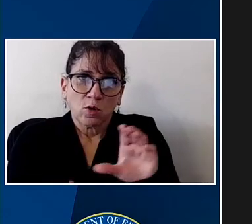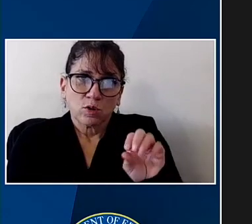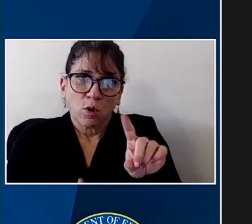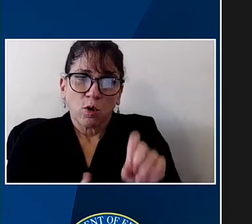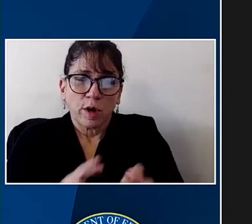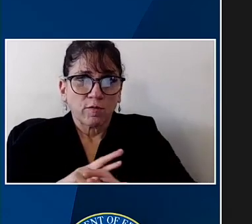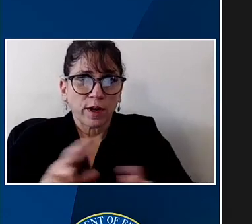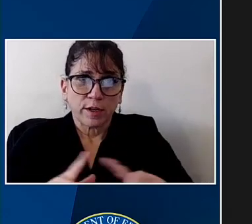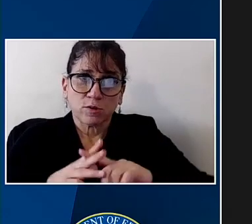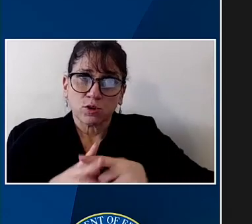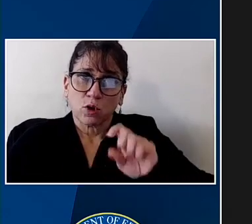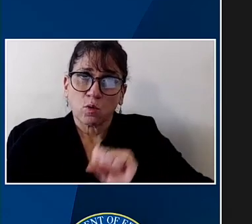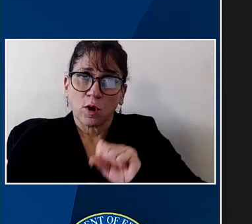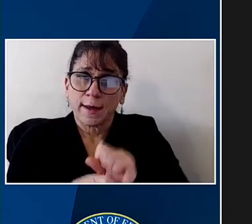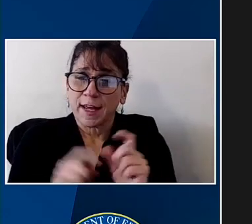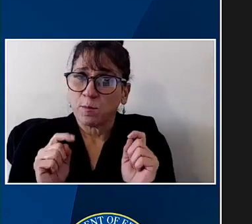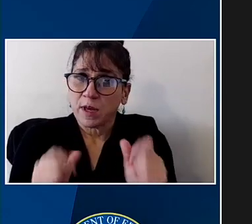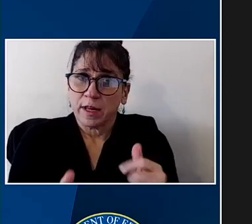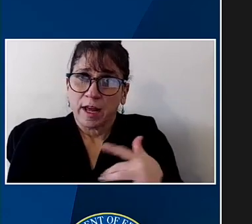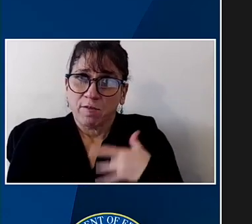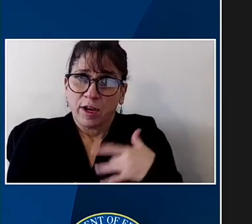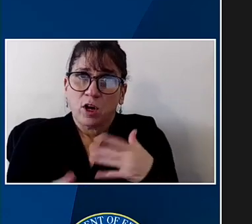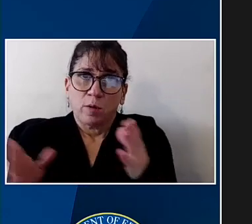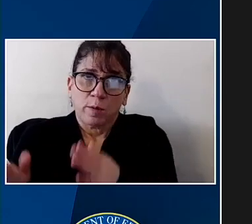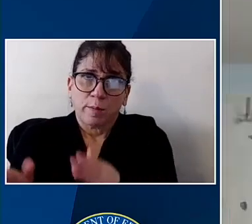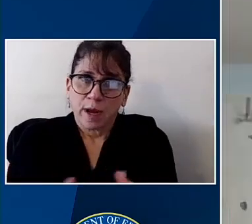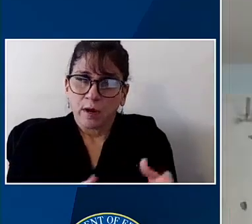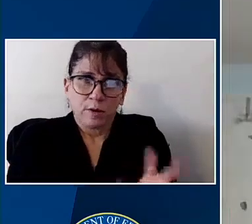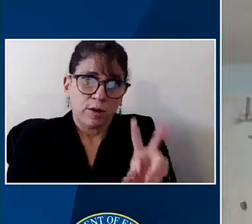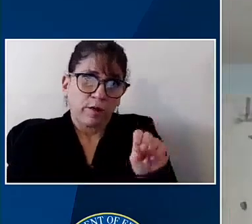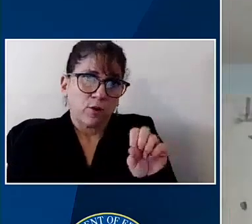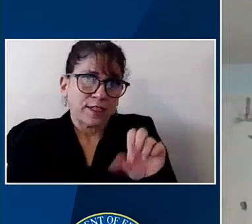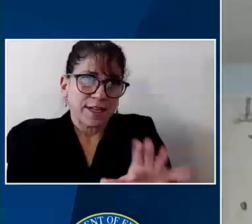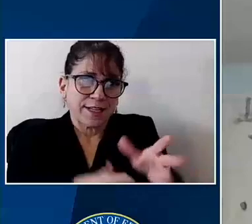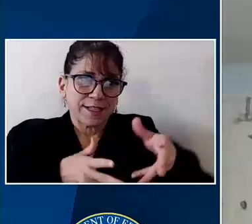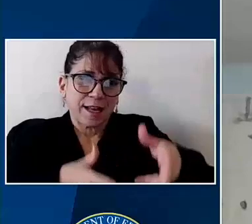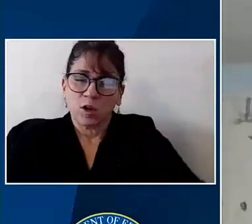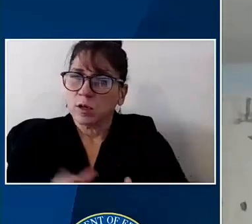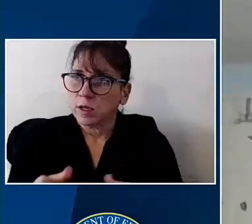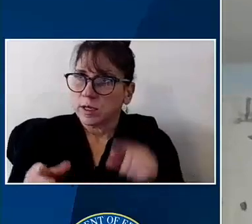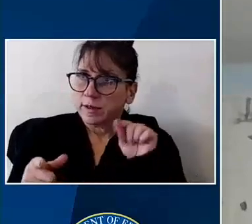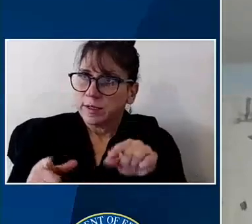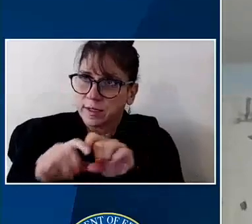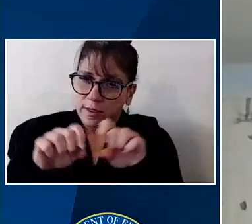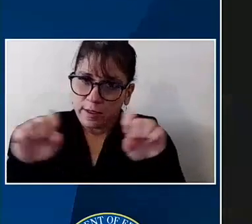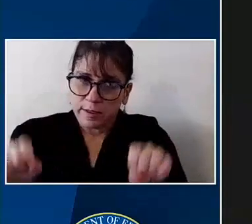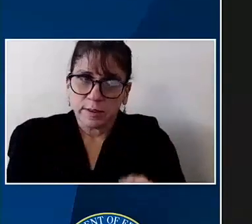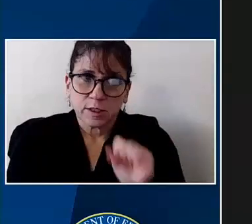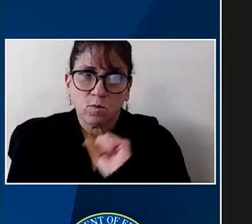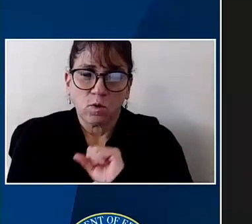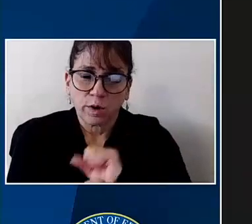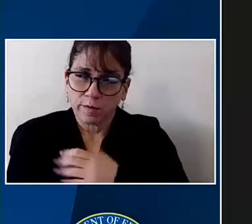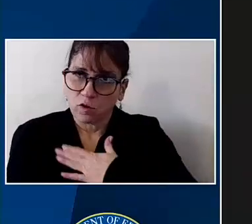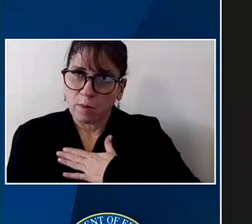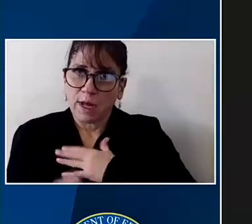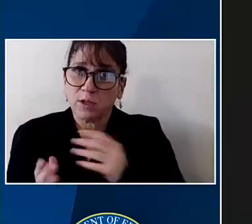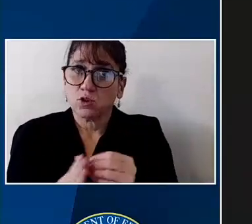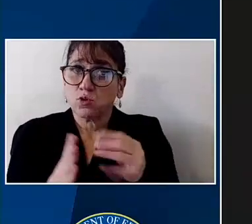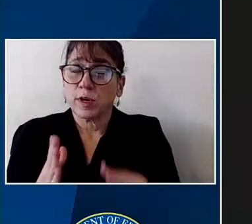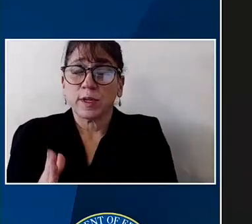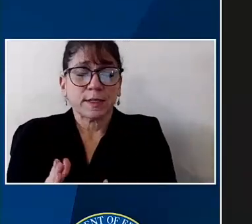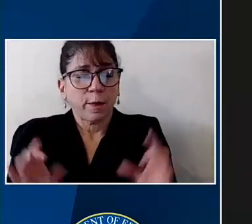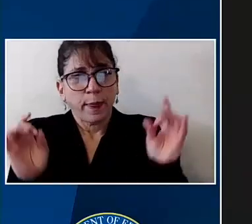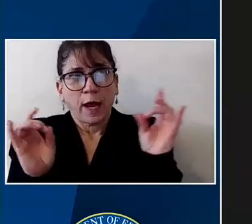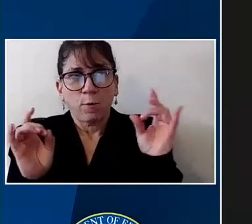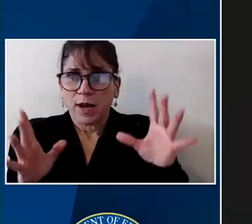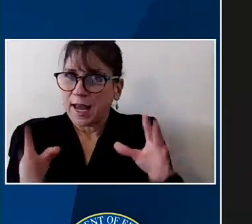work immediately. They feel prepared from day one. You have 30 seconds remaining. This is a system that is working for my students, and I would hate to